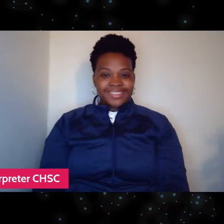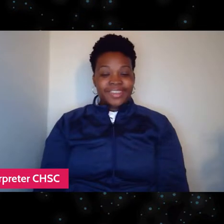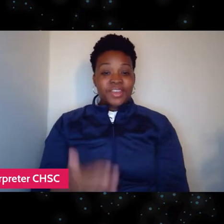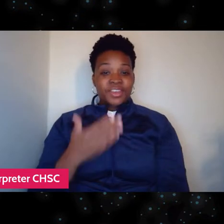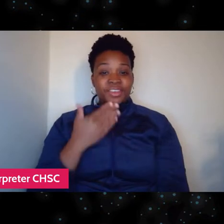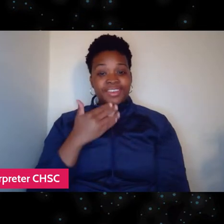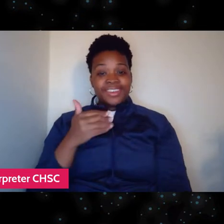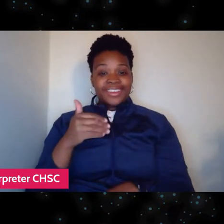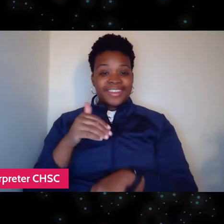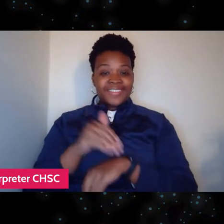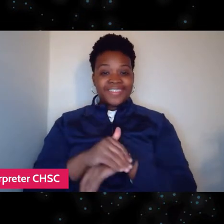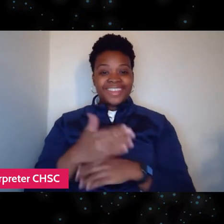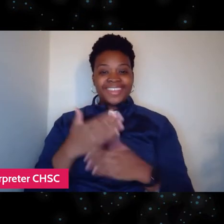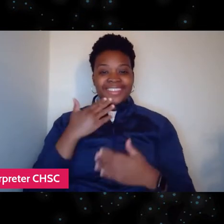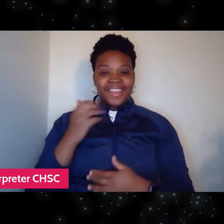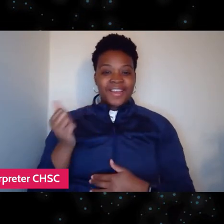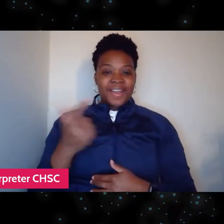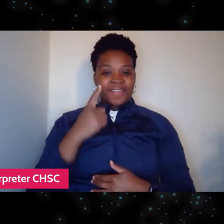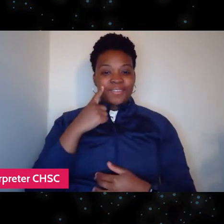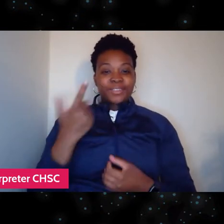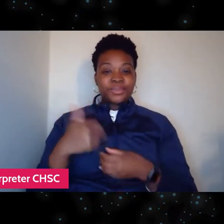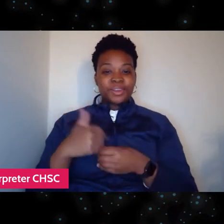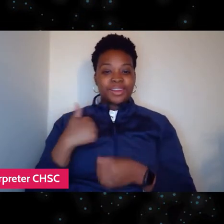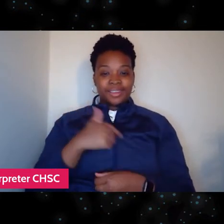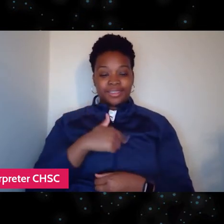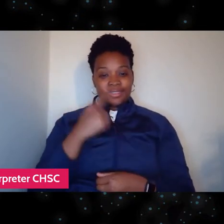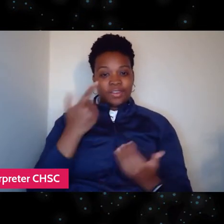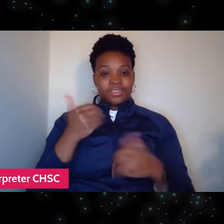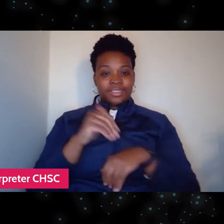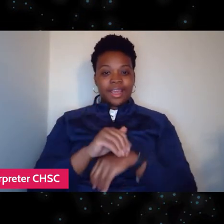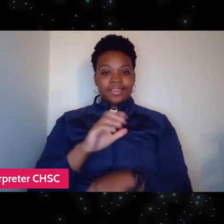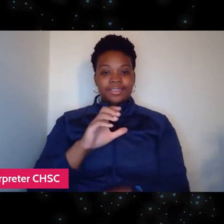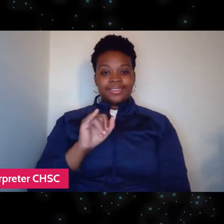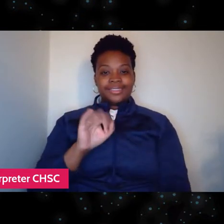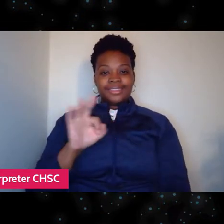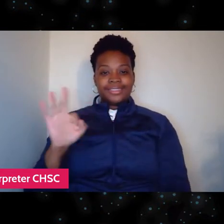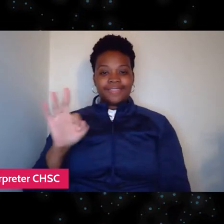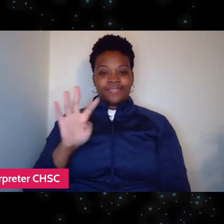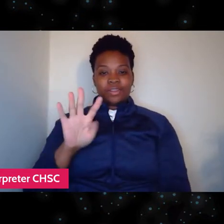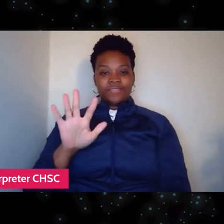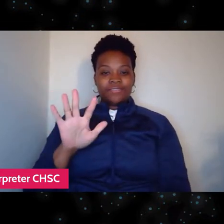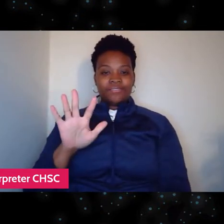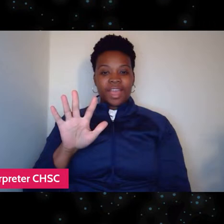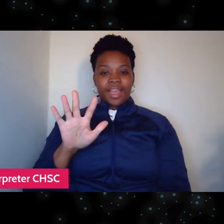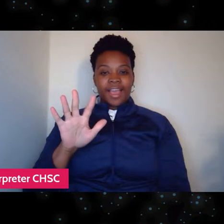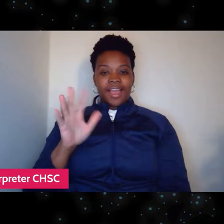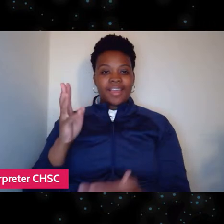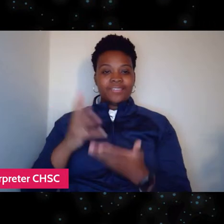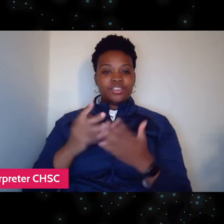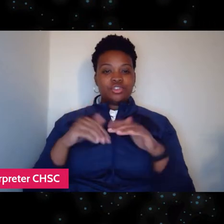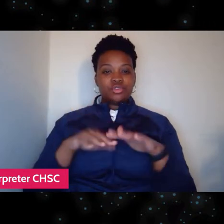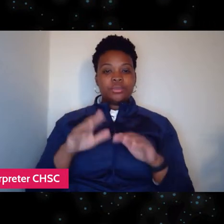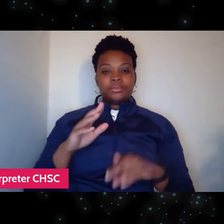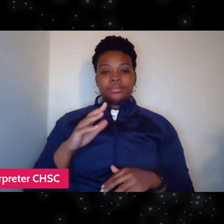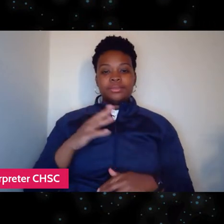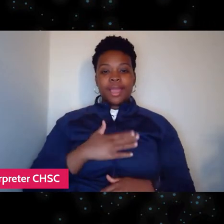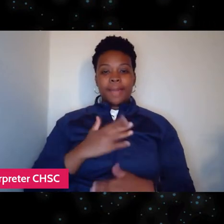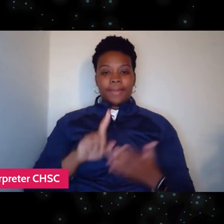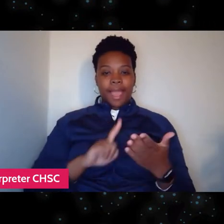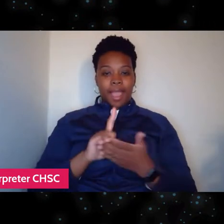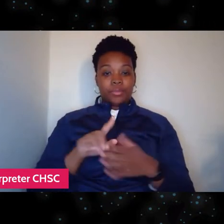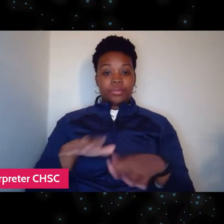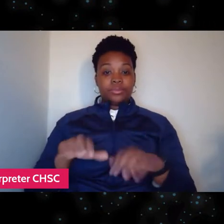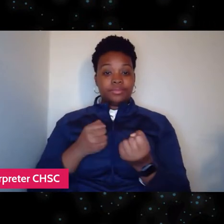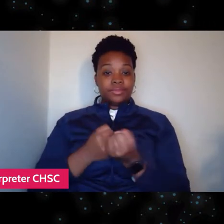Good evening. Thank you all for joining us for tonight's CIFF45 Streams Happy Hour, which is sponsored by Great Lakes